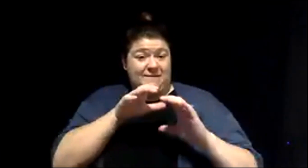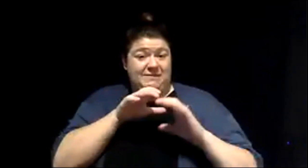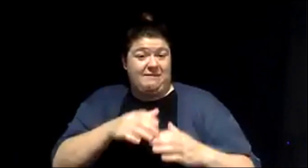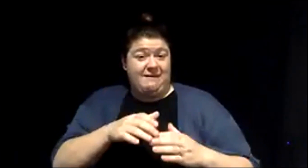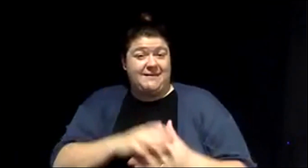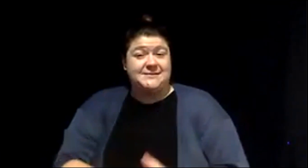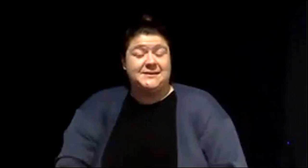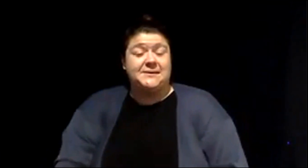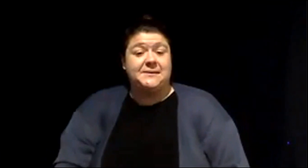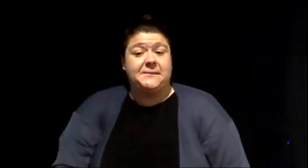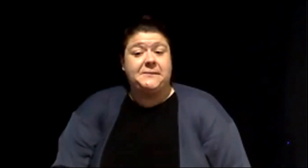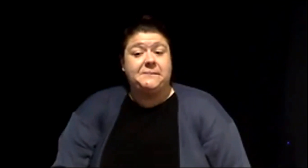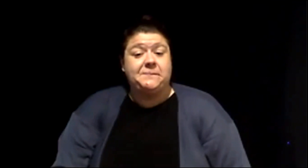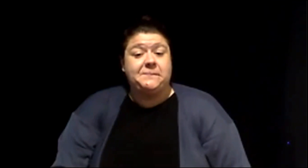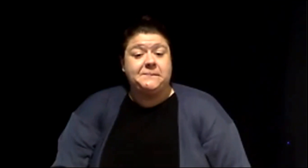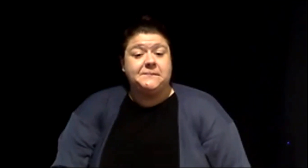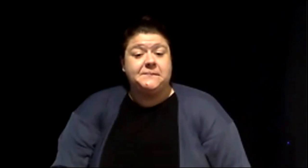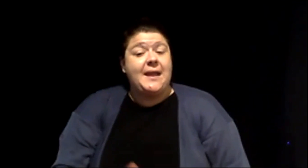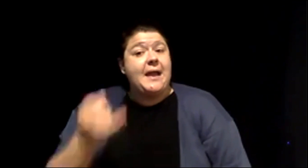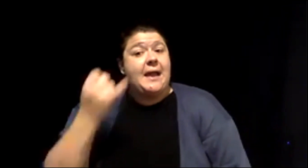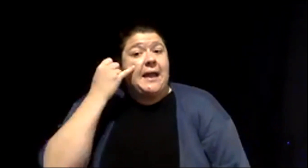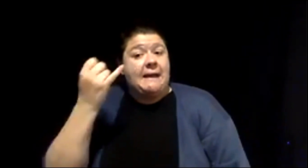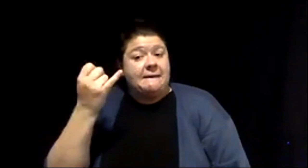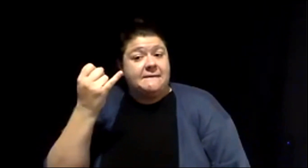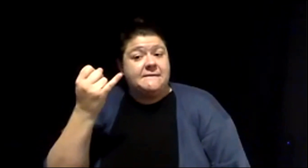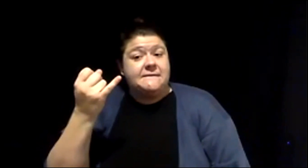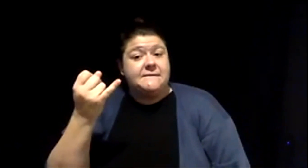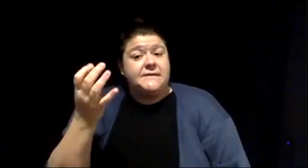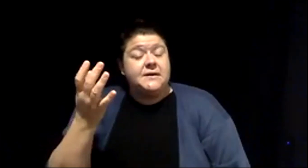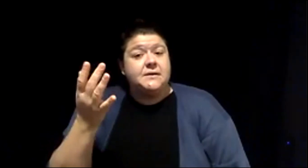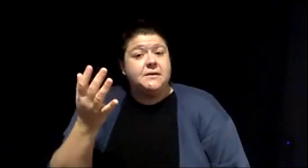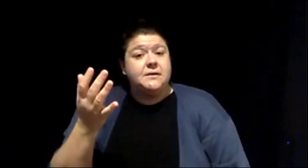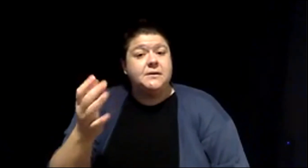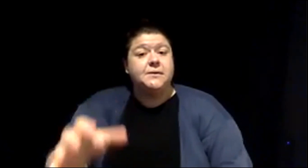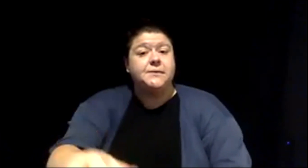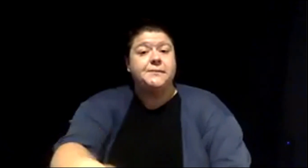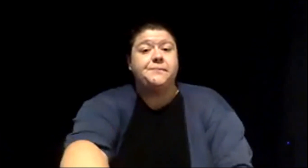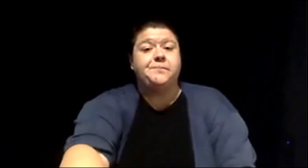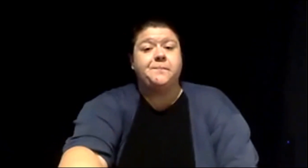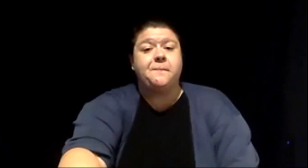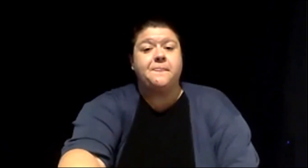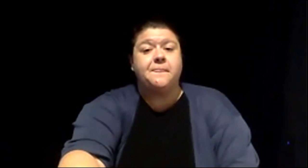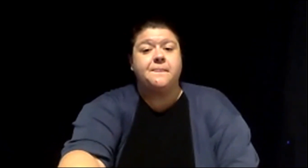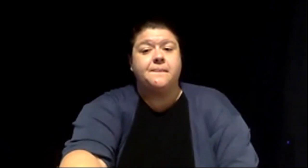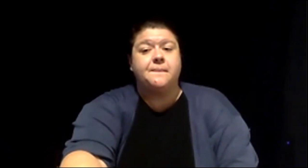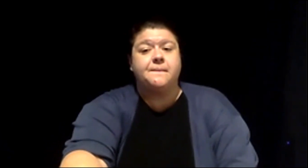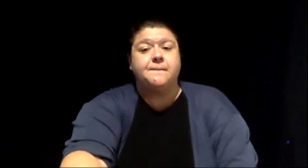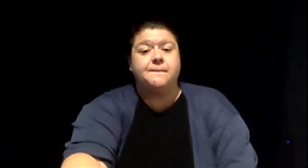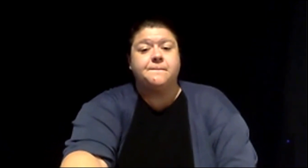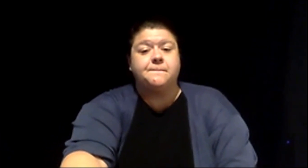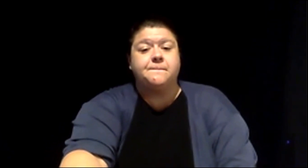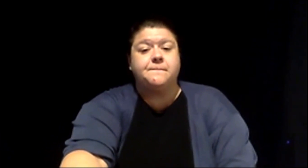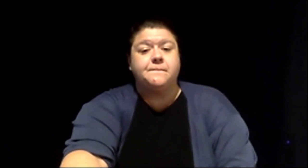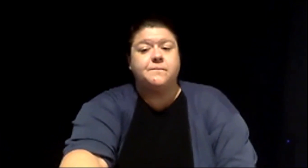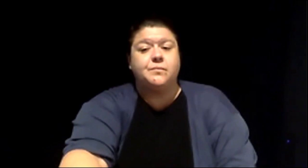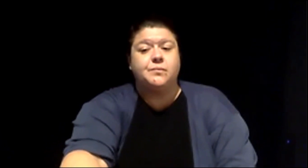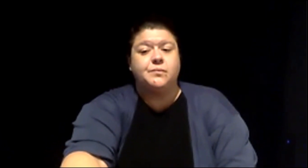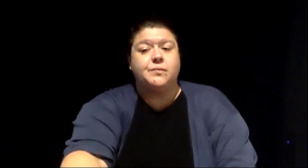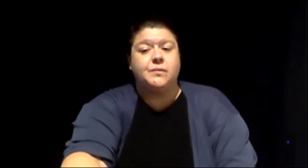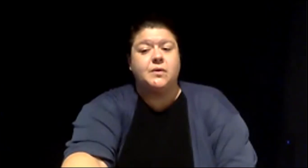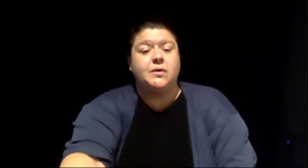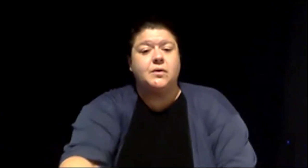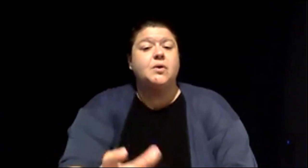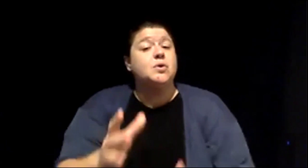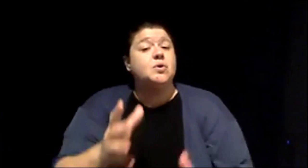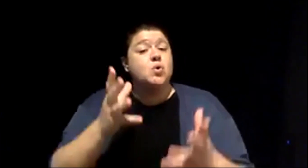And if you are, but if you're looking to sign on with more agencies and you want to reach out